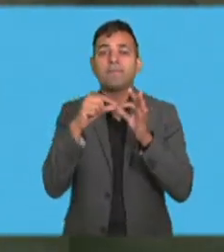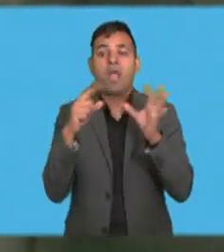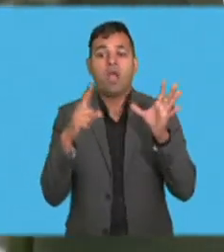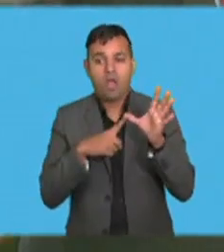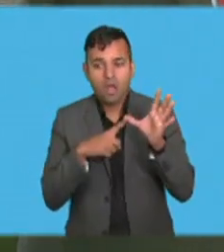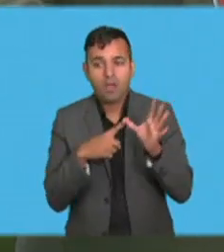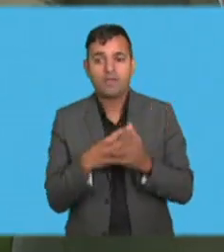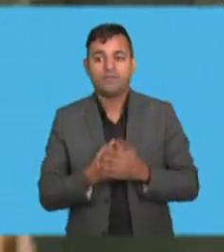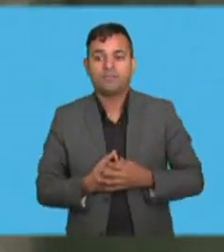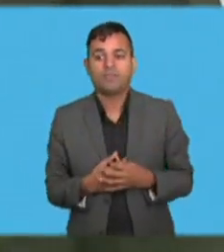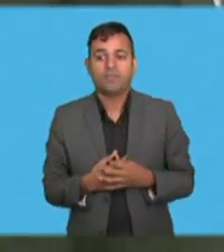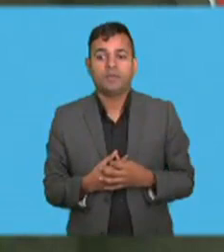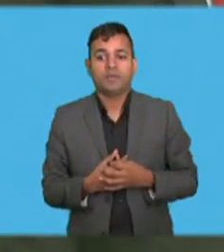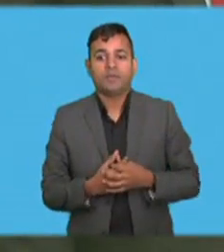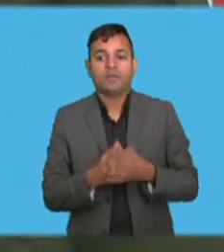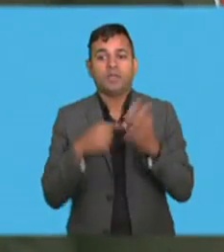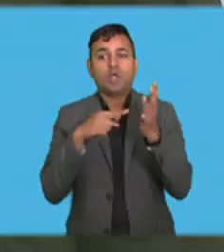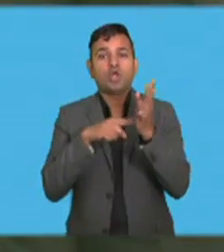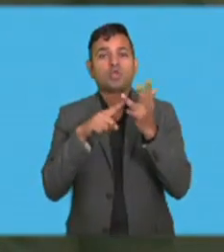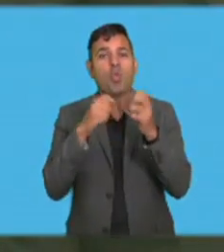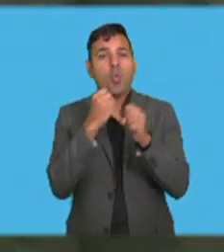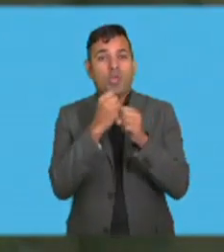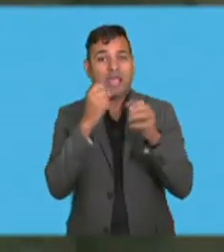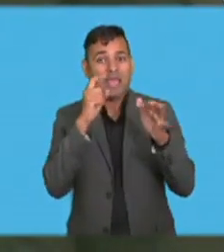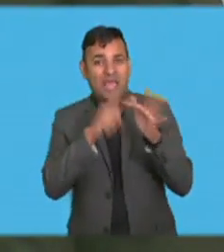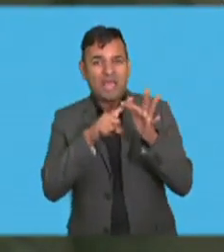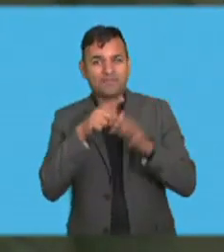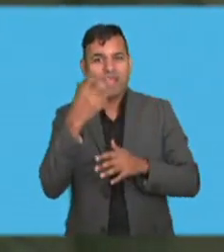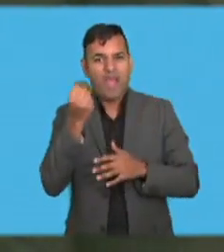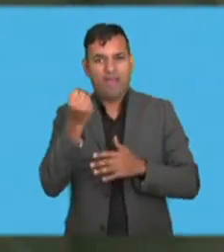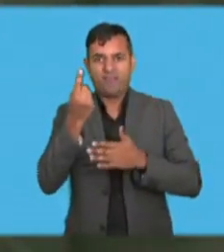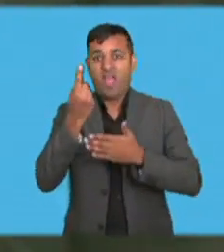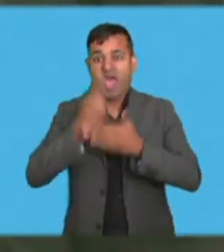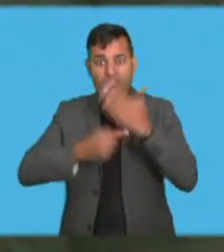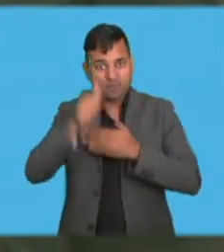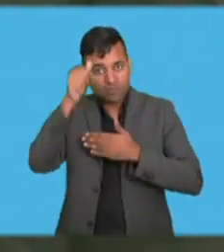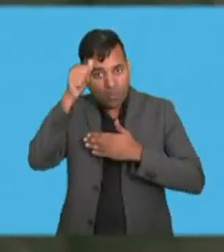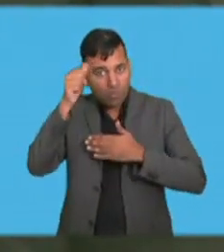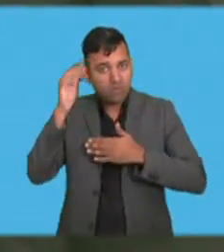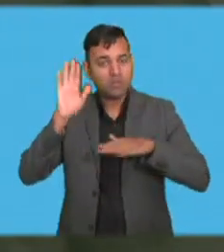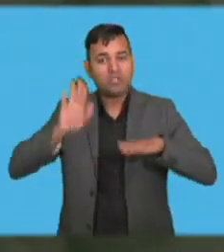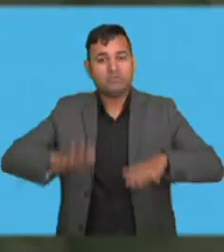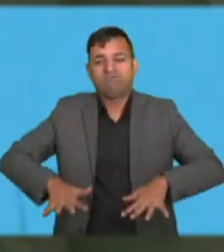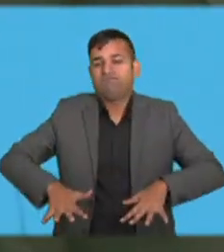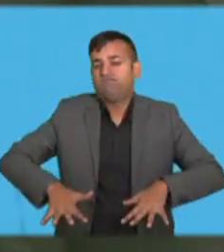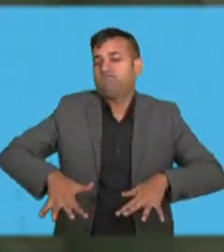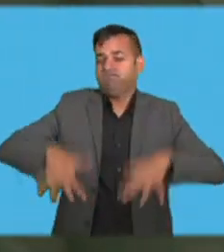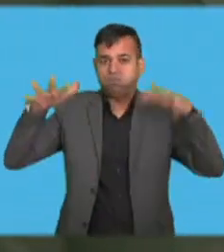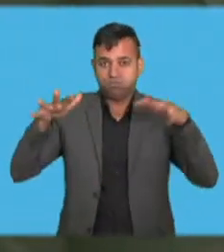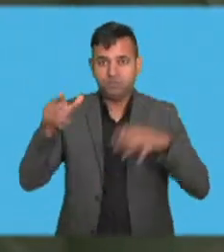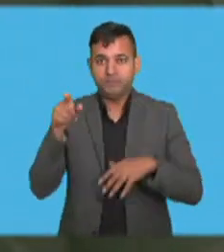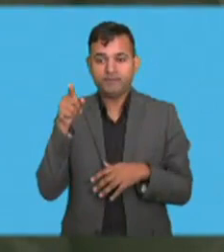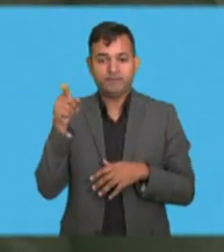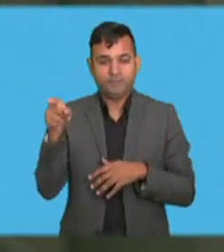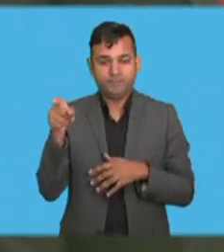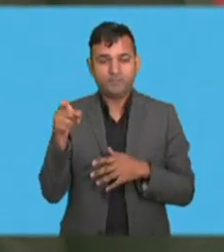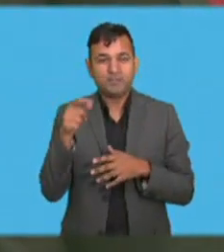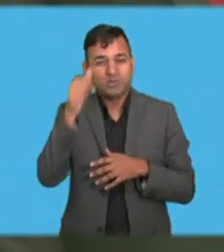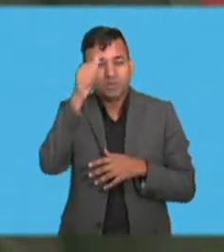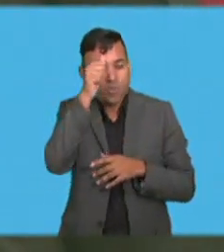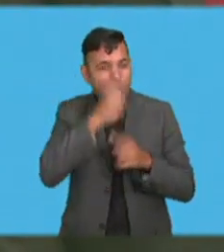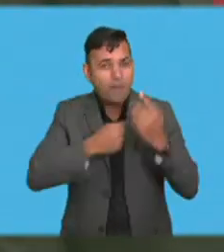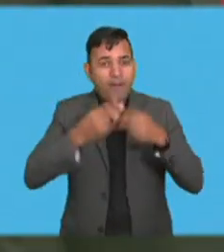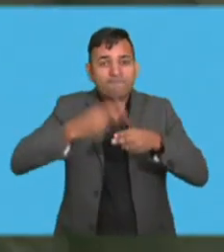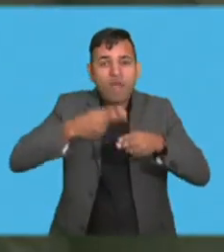and most of the crops within the riverbanks in Mba were damaged. The rainfall, Madam Speaker, was about 3 months